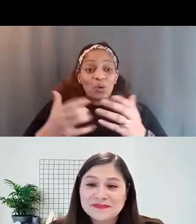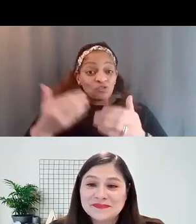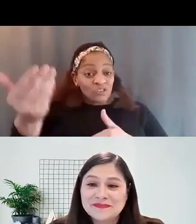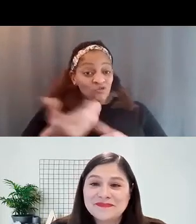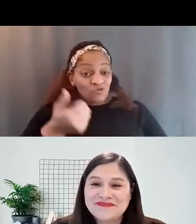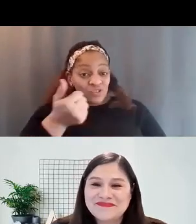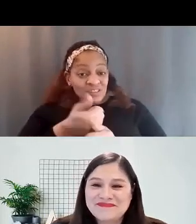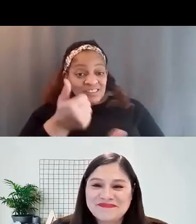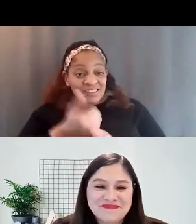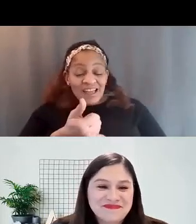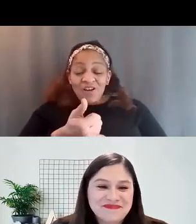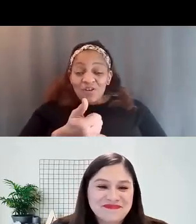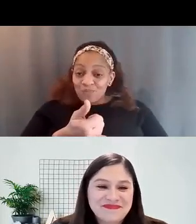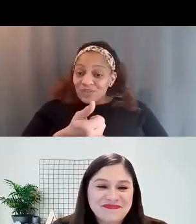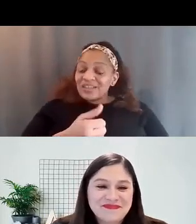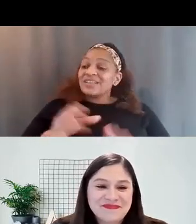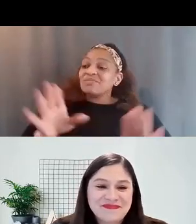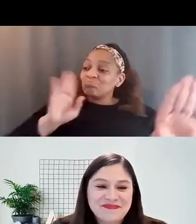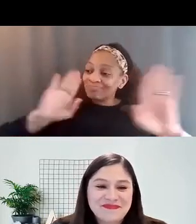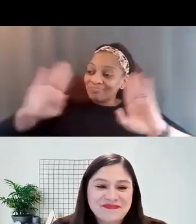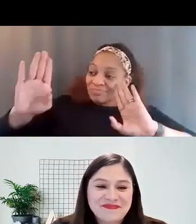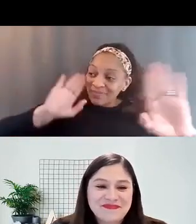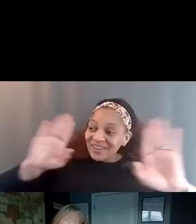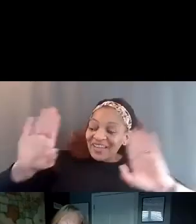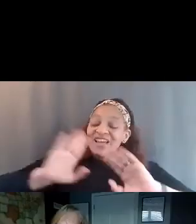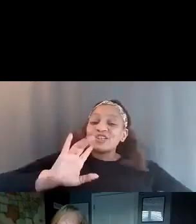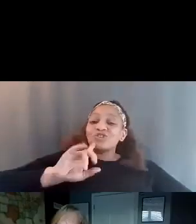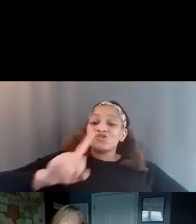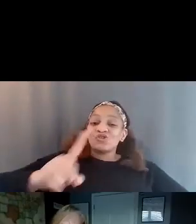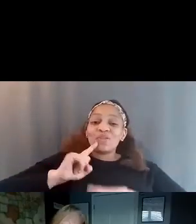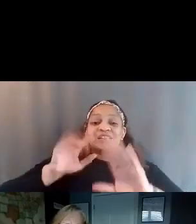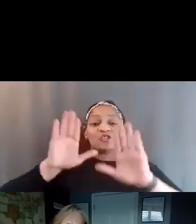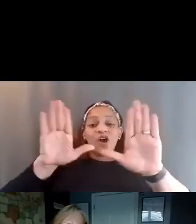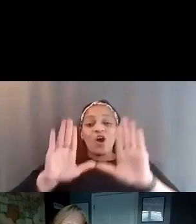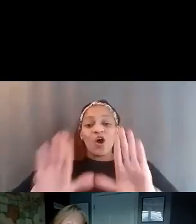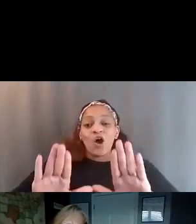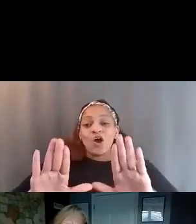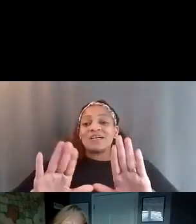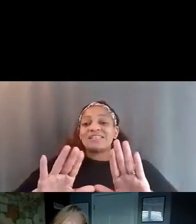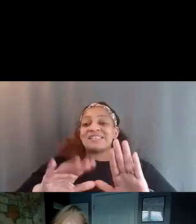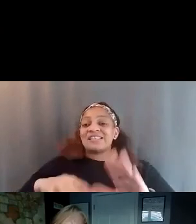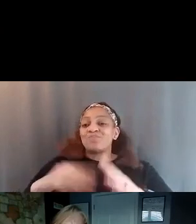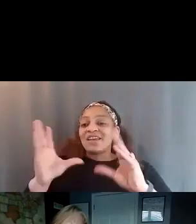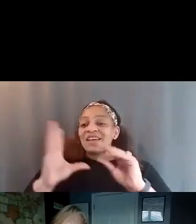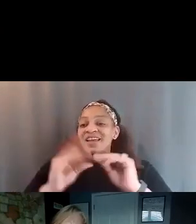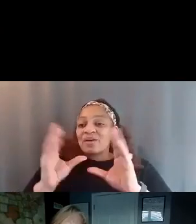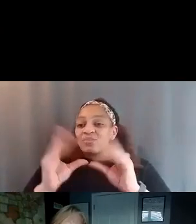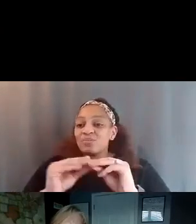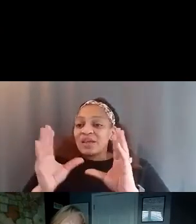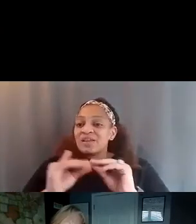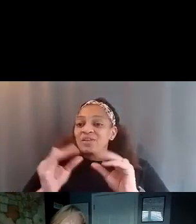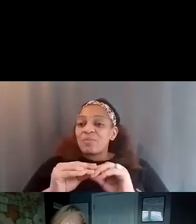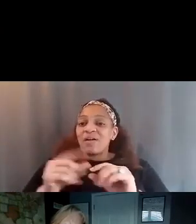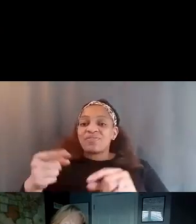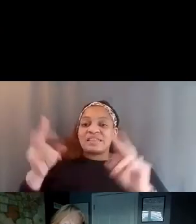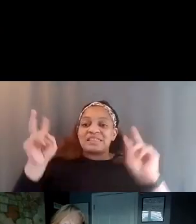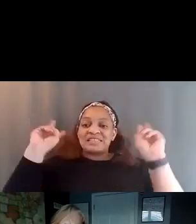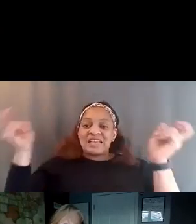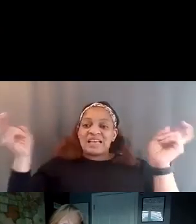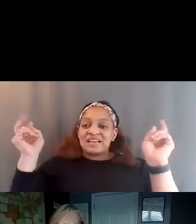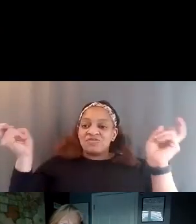Sure. Thank you, Amy. And yes, this has been a wonderful webinar. This topic is of interest to many